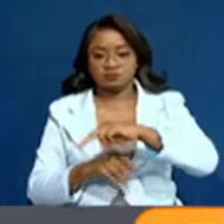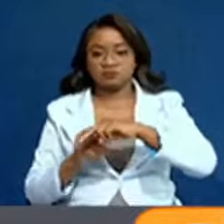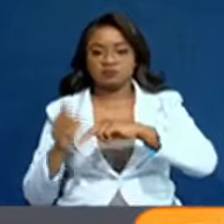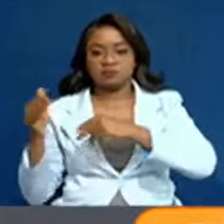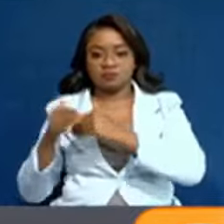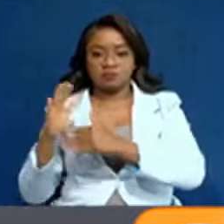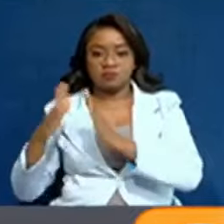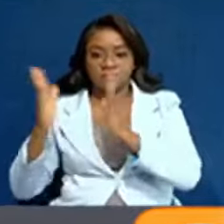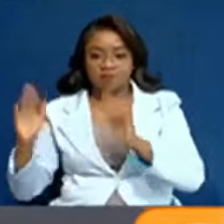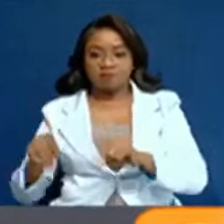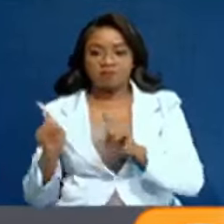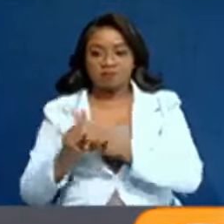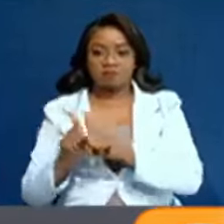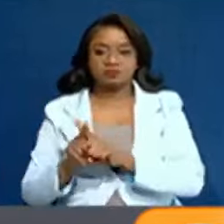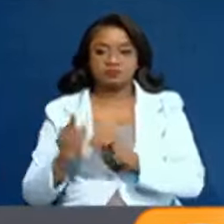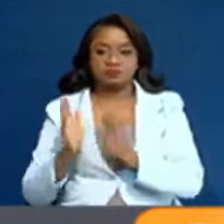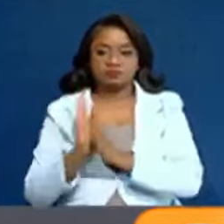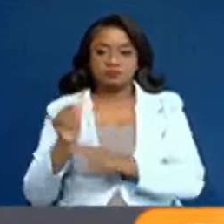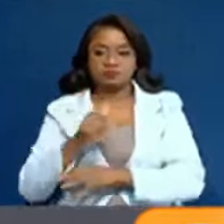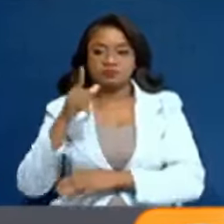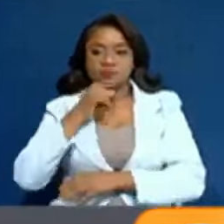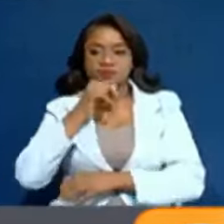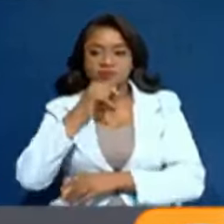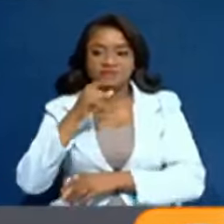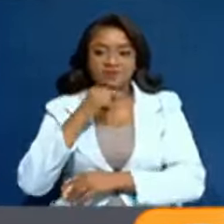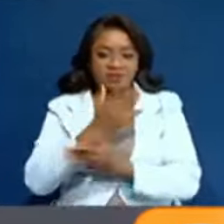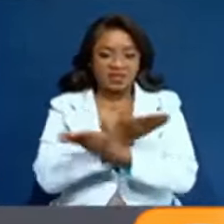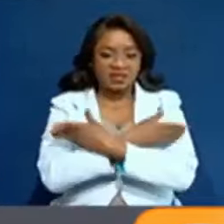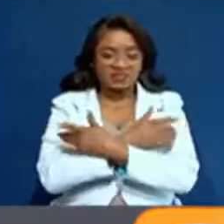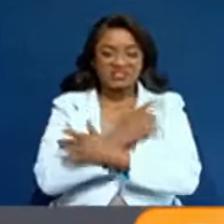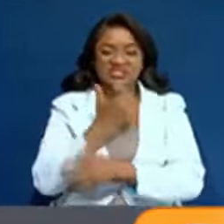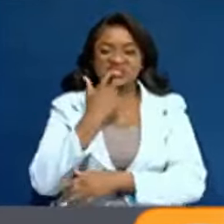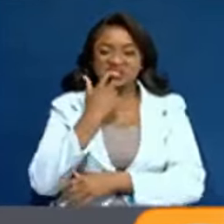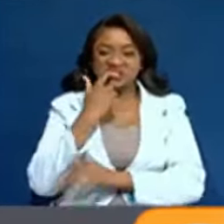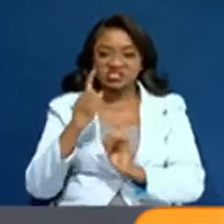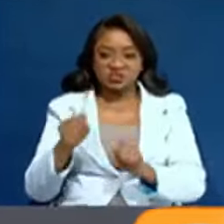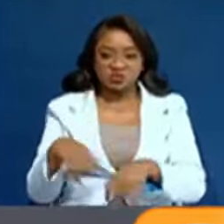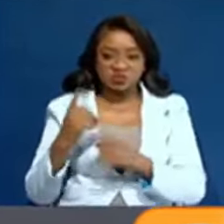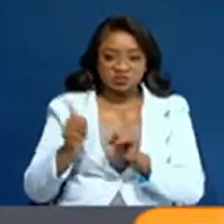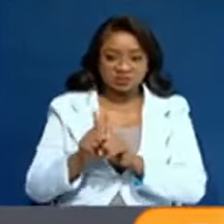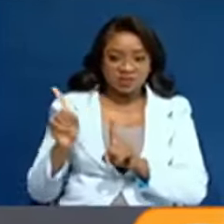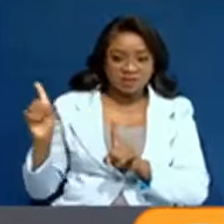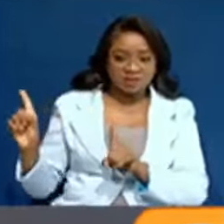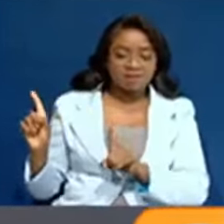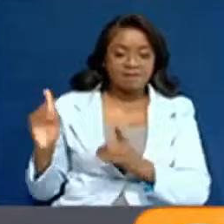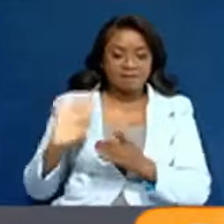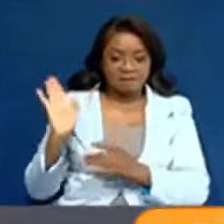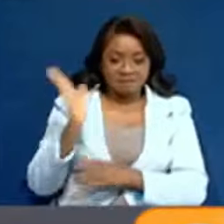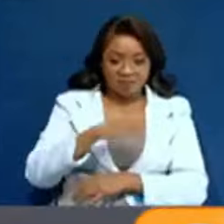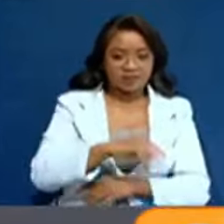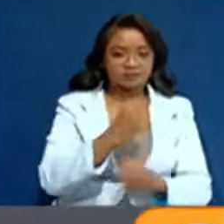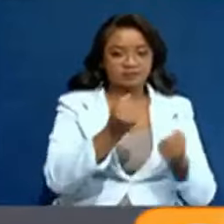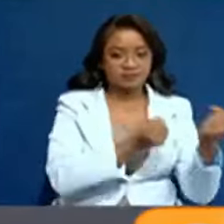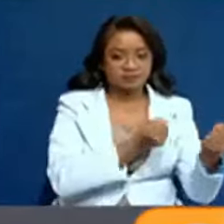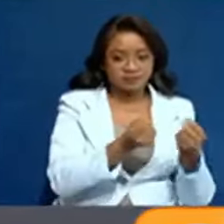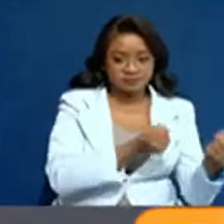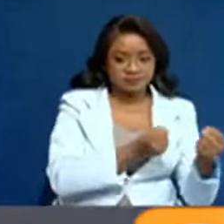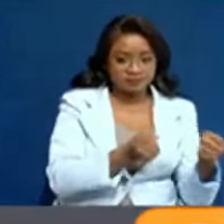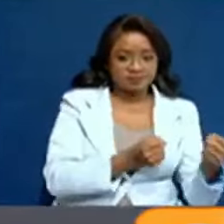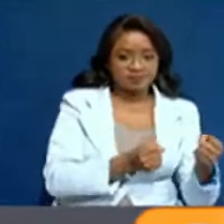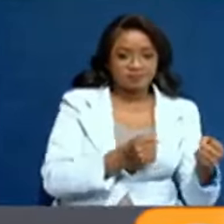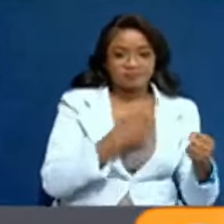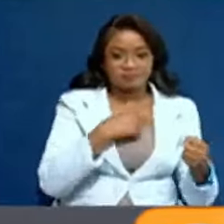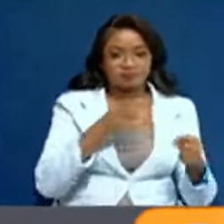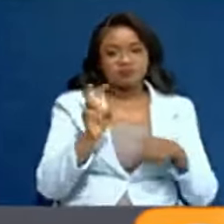by another man. The man dressed in white t-shirt and shoes is seen going back to the car. He is